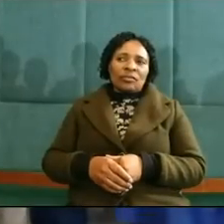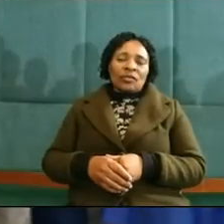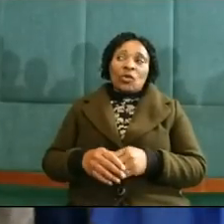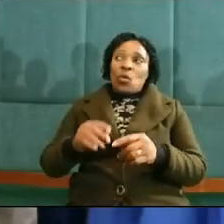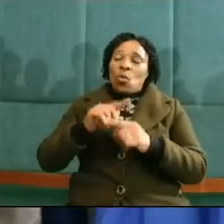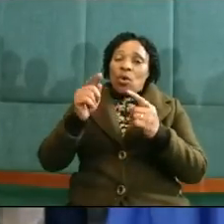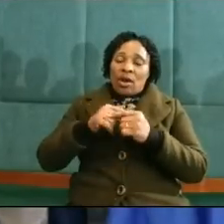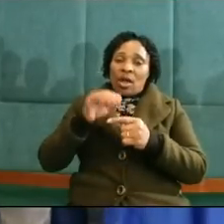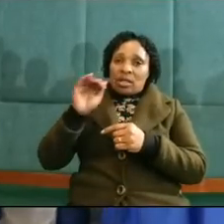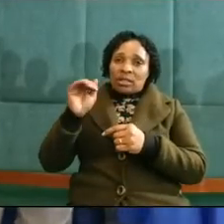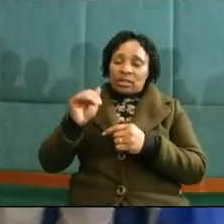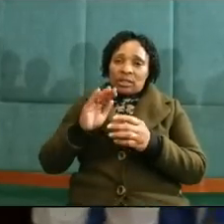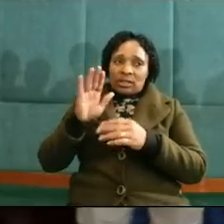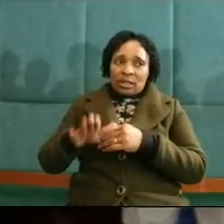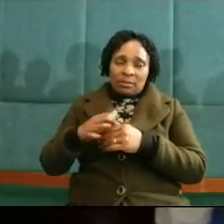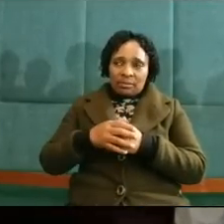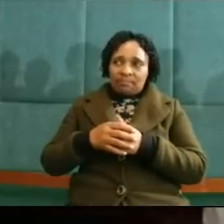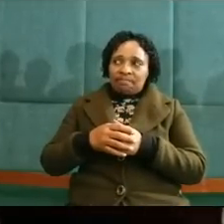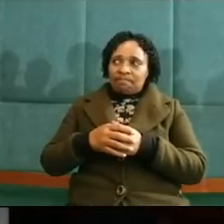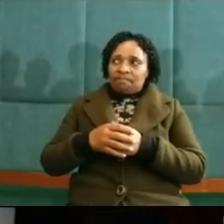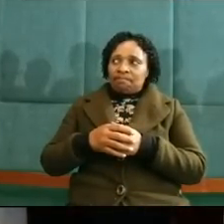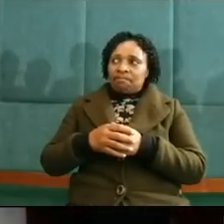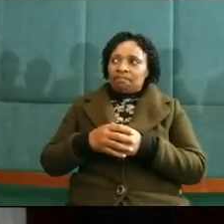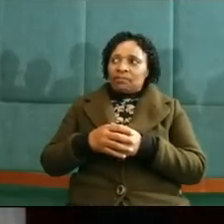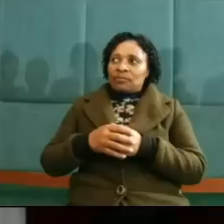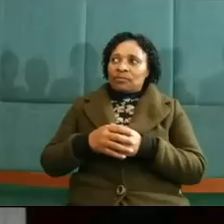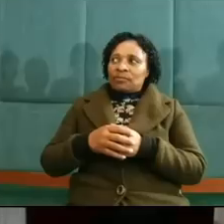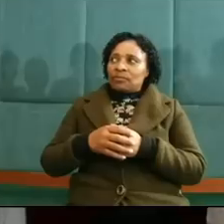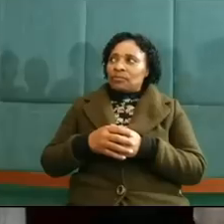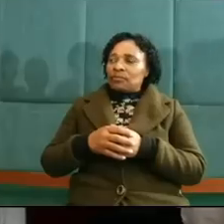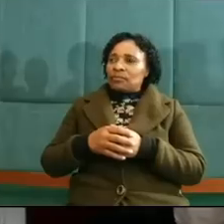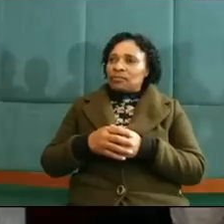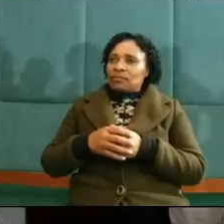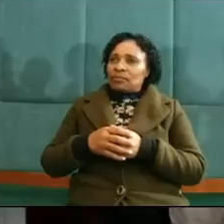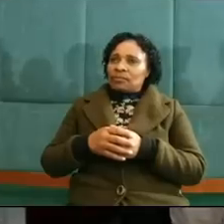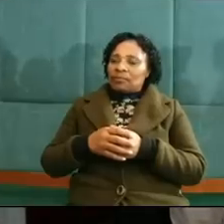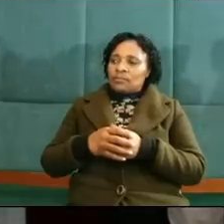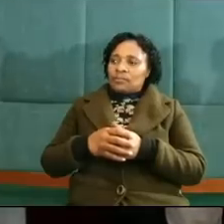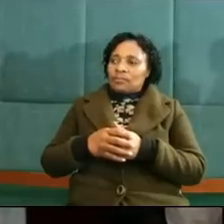these guys to just step up on the second step or to the back.